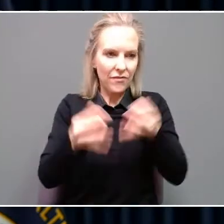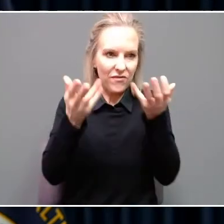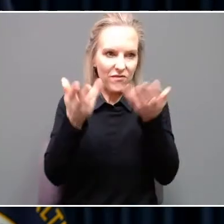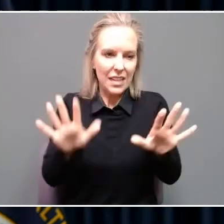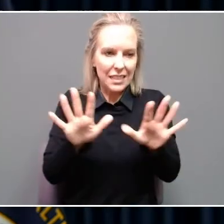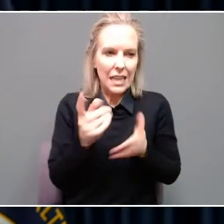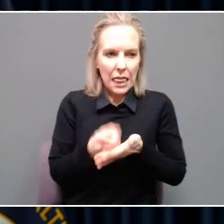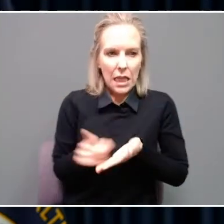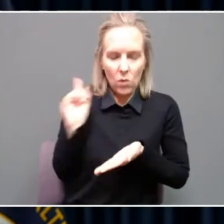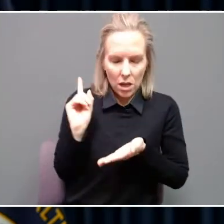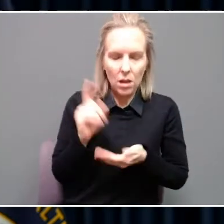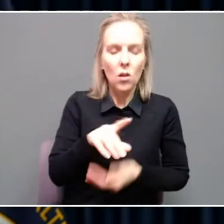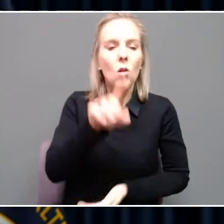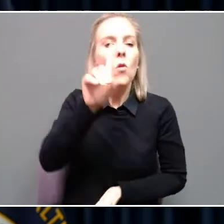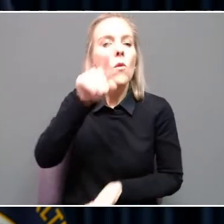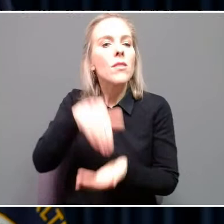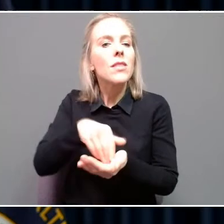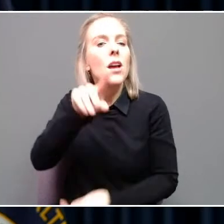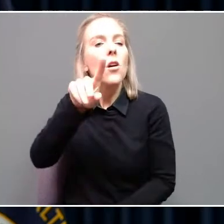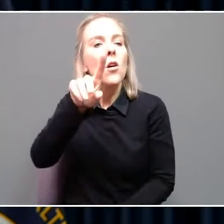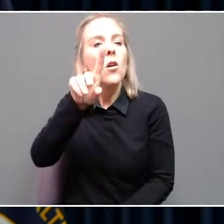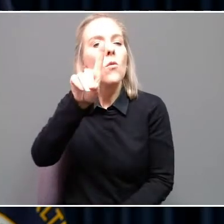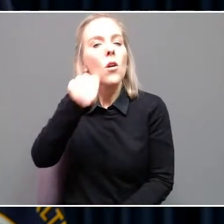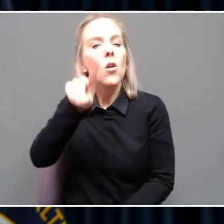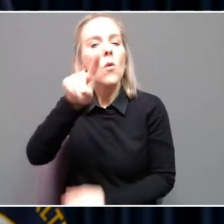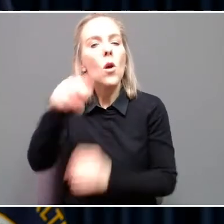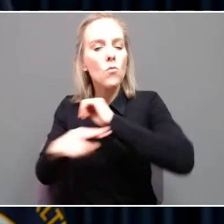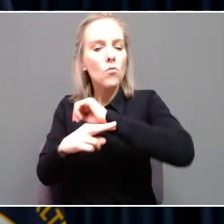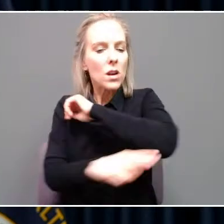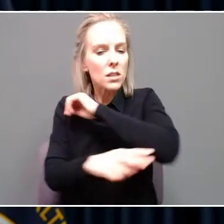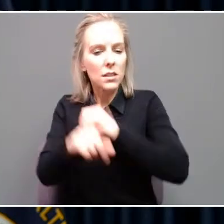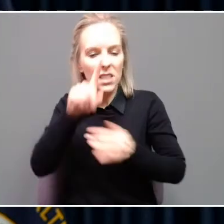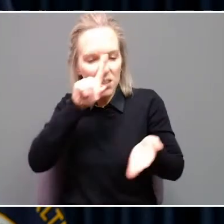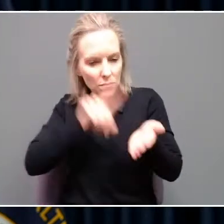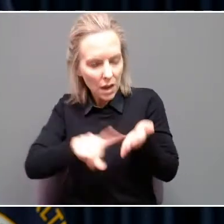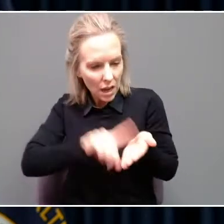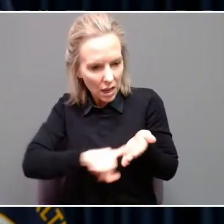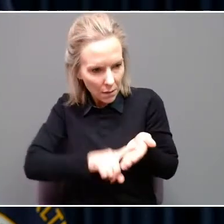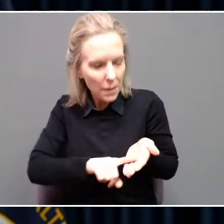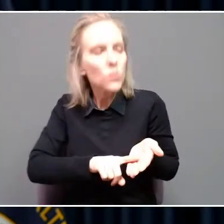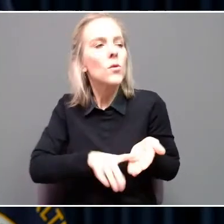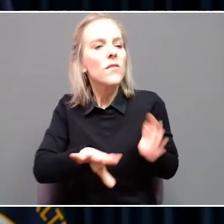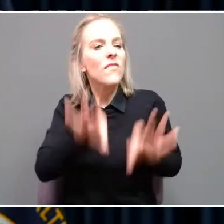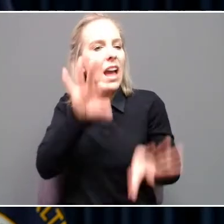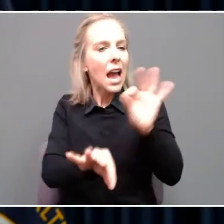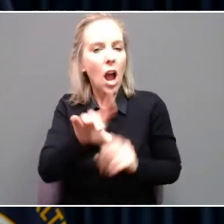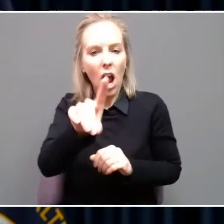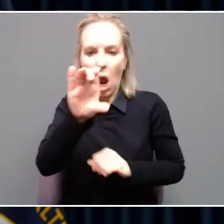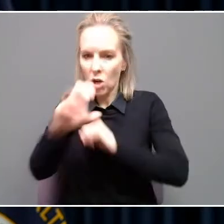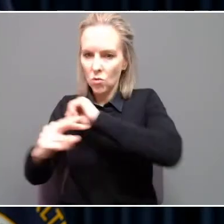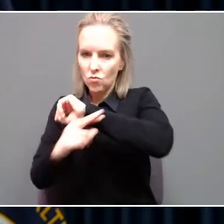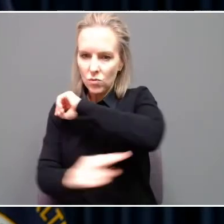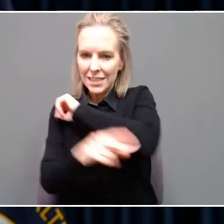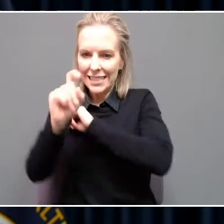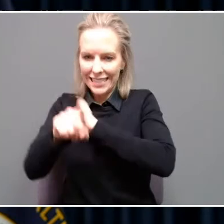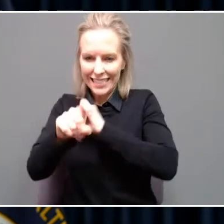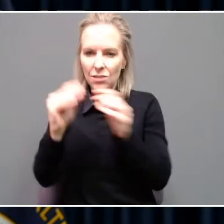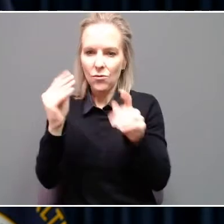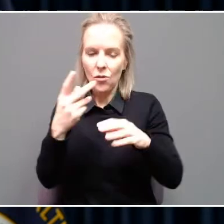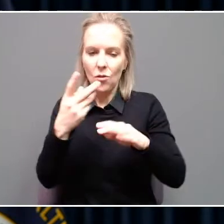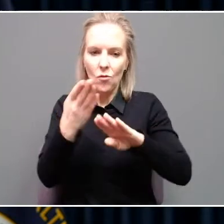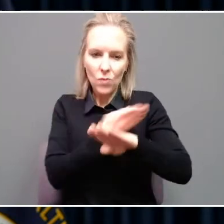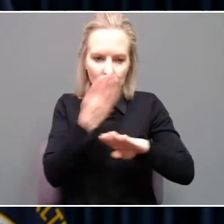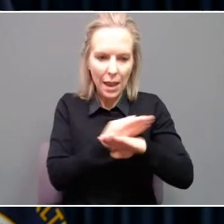the 1,100 bridges inspected, 100 were found in need of repair. 29 have been replaced, 14 have been